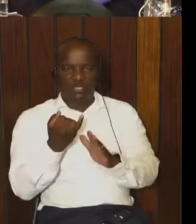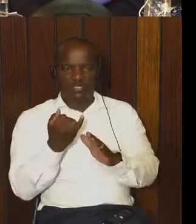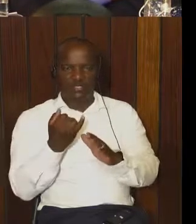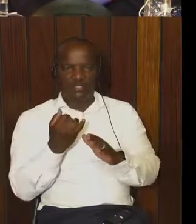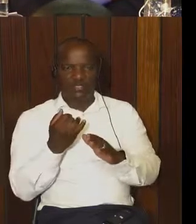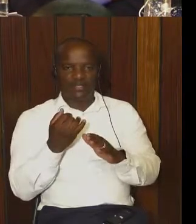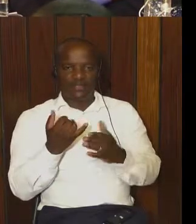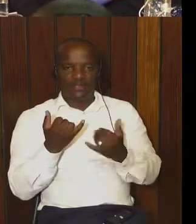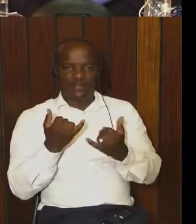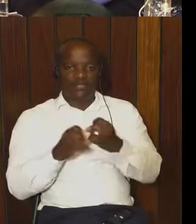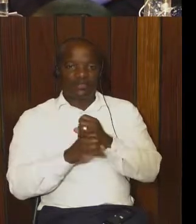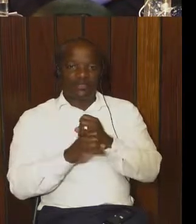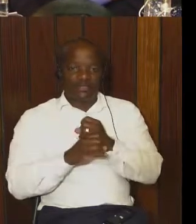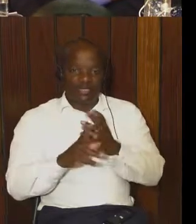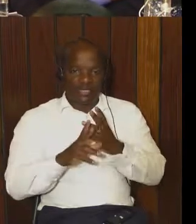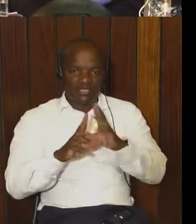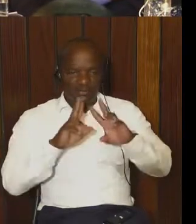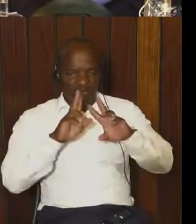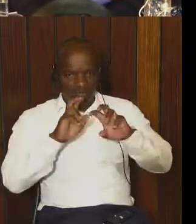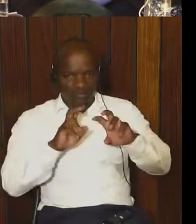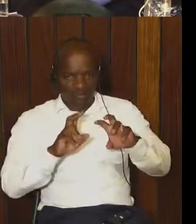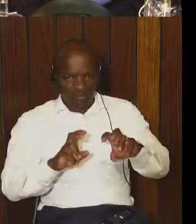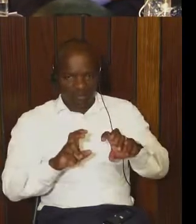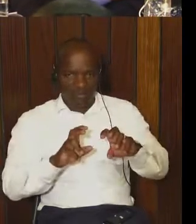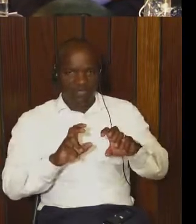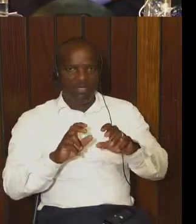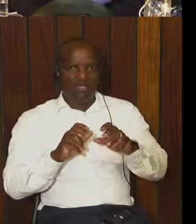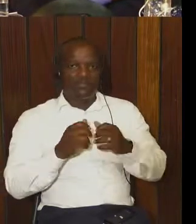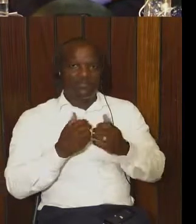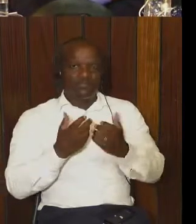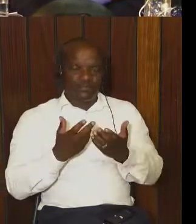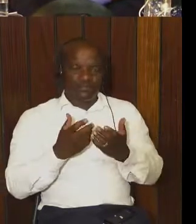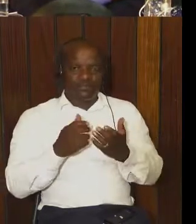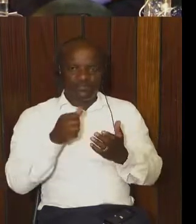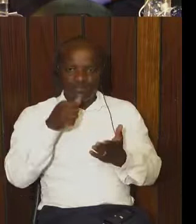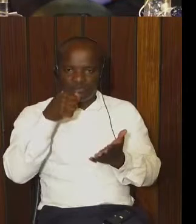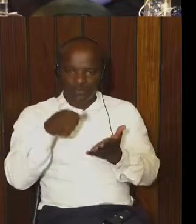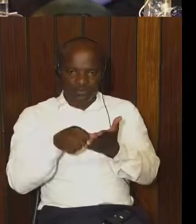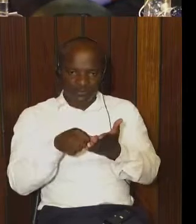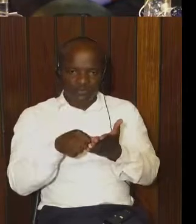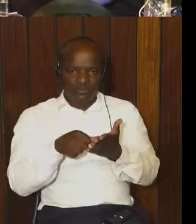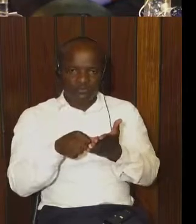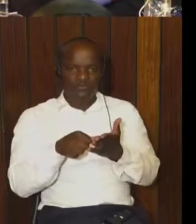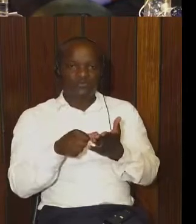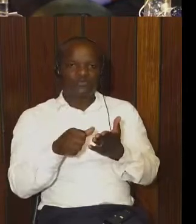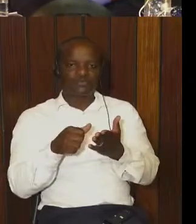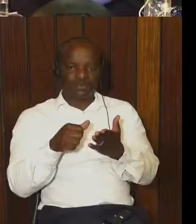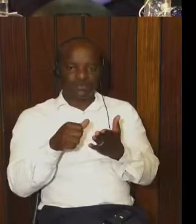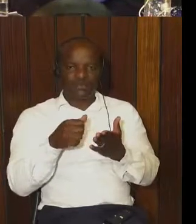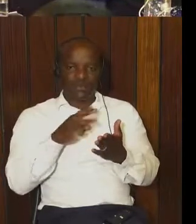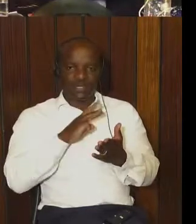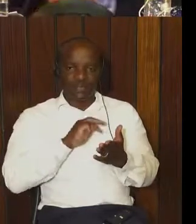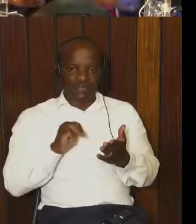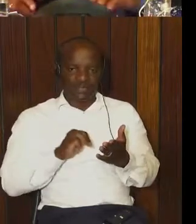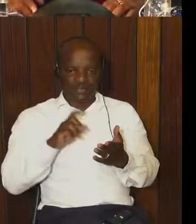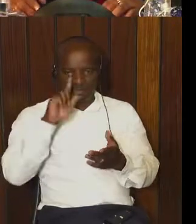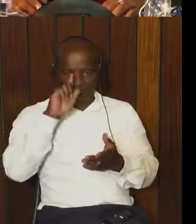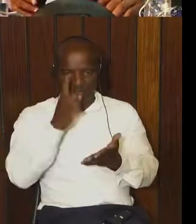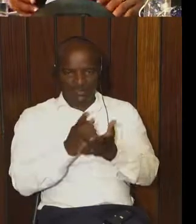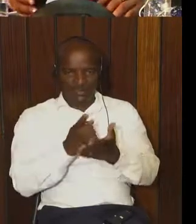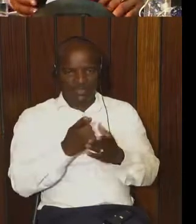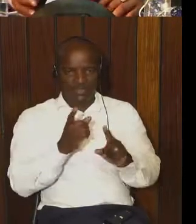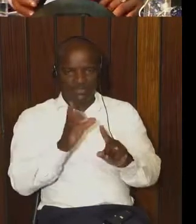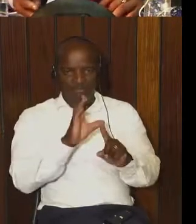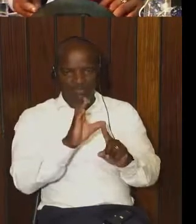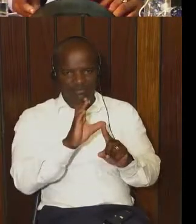the evaluation, we received a letter from the minister withdrawing that concurrence. So that